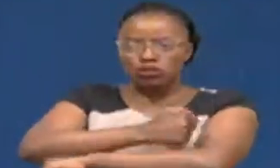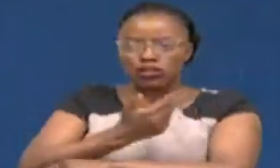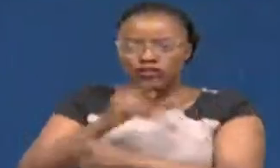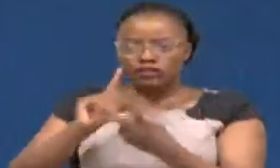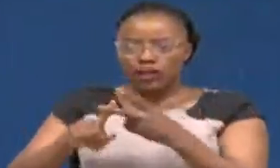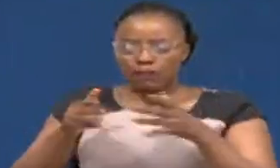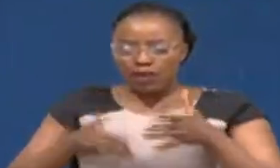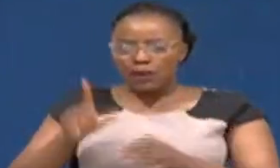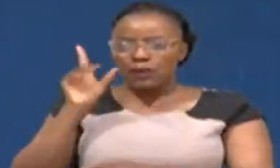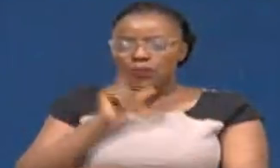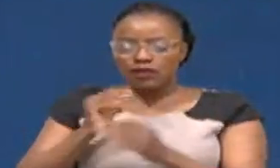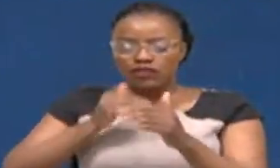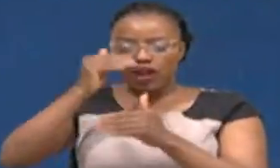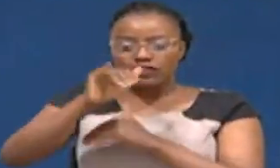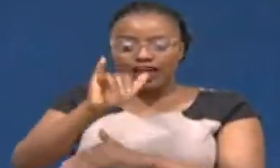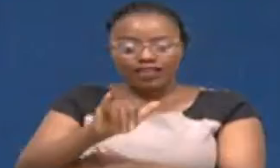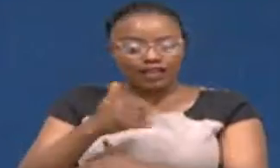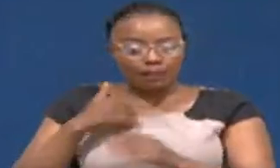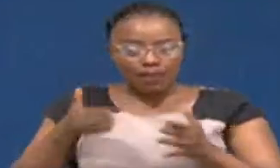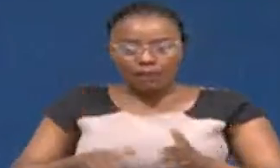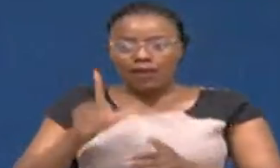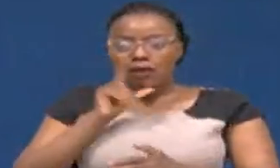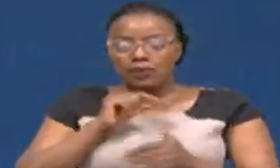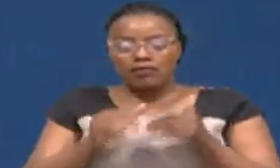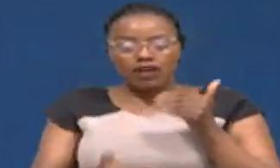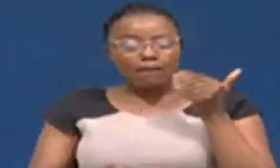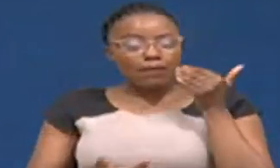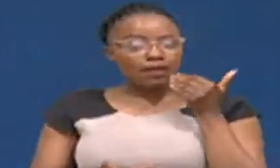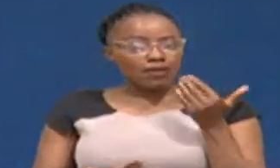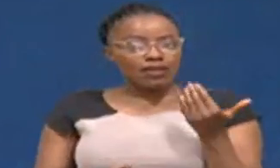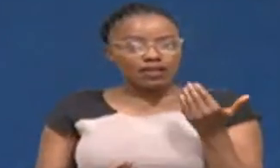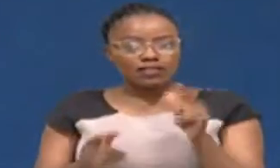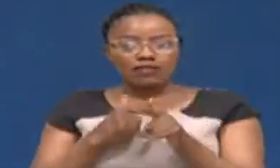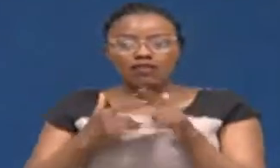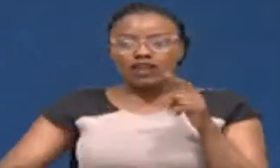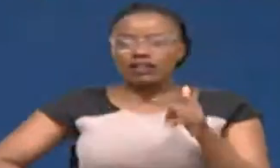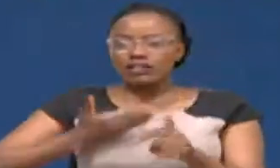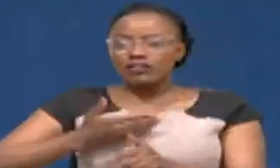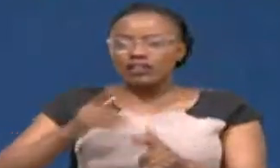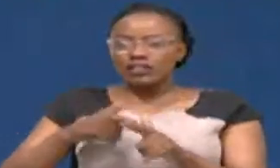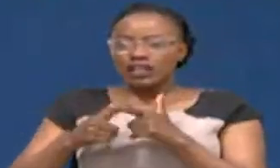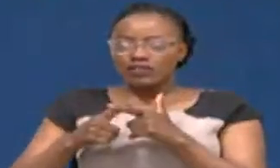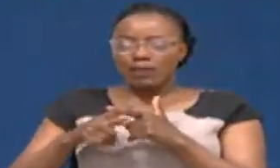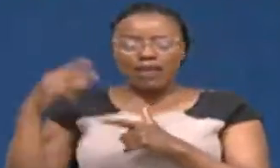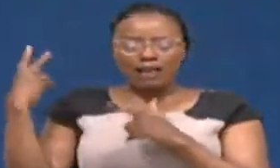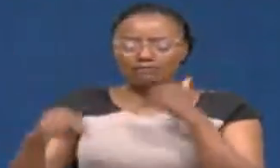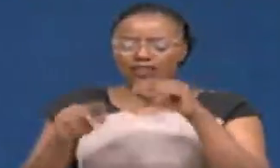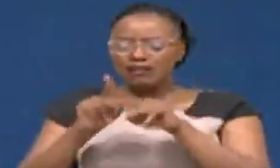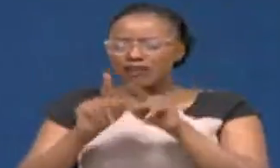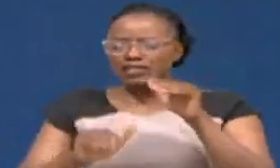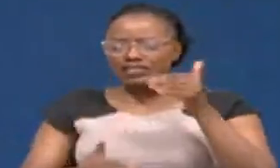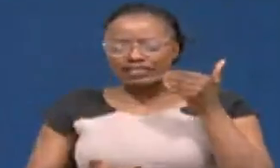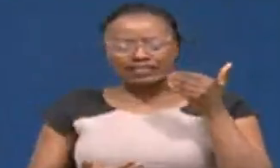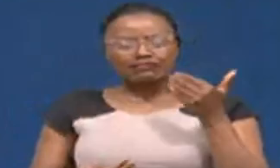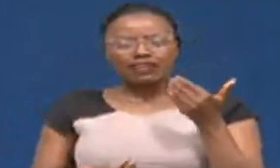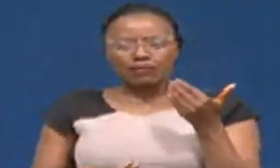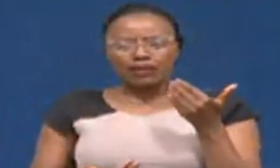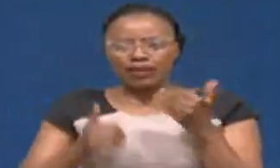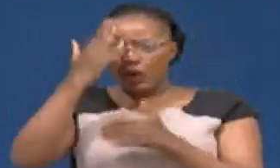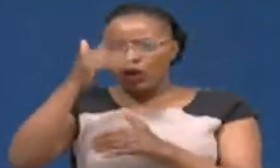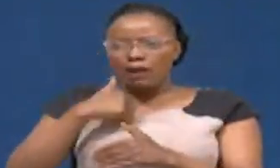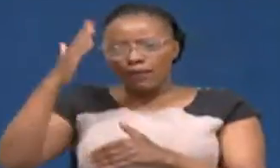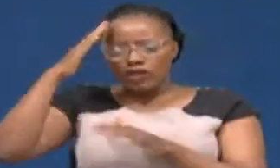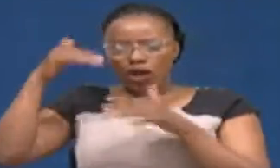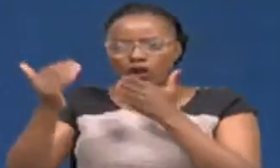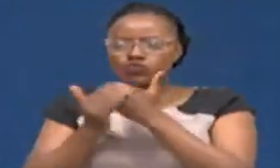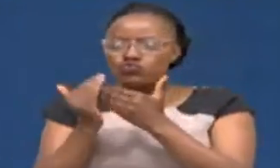I got a baby out of that. I was so bitter to an extent I harmed my child because of, I just didn't